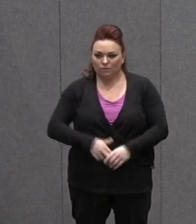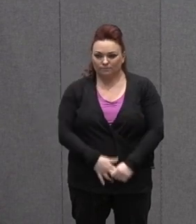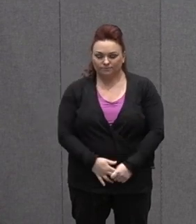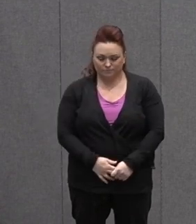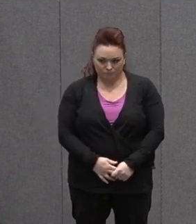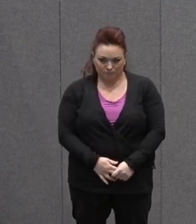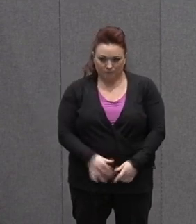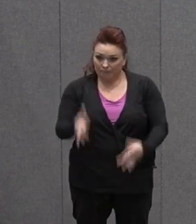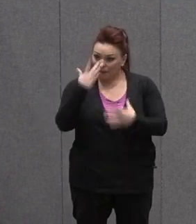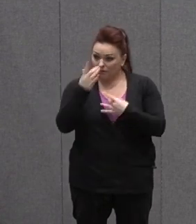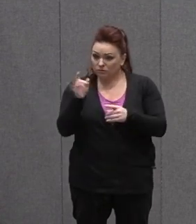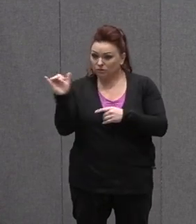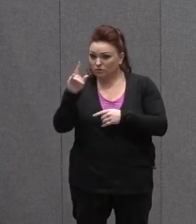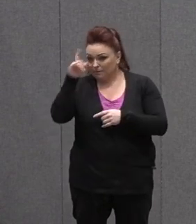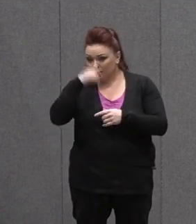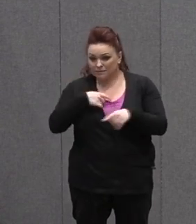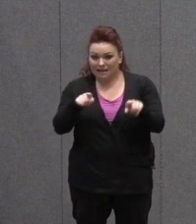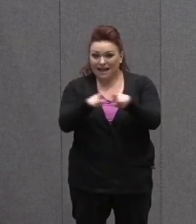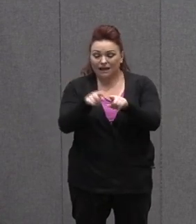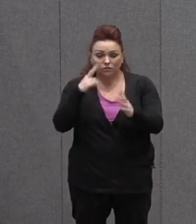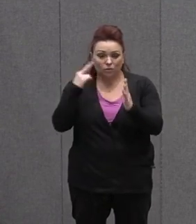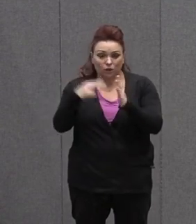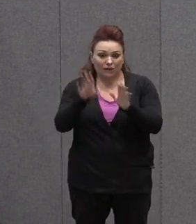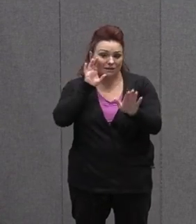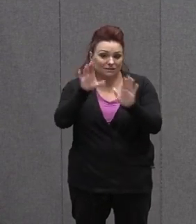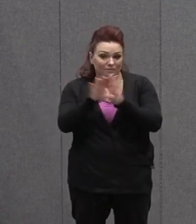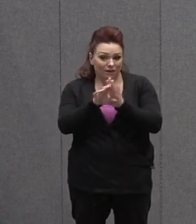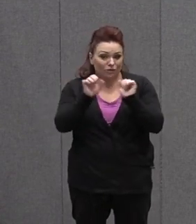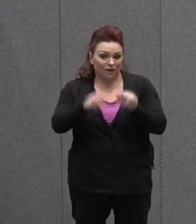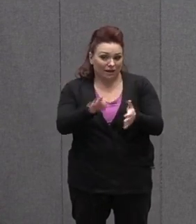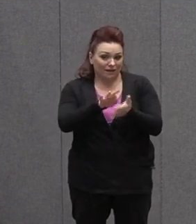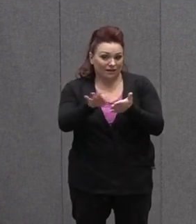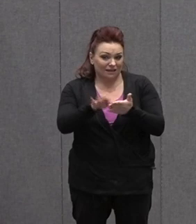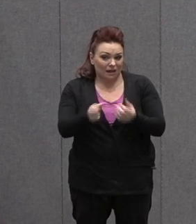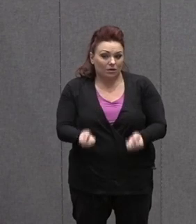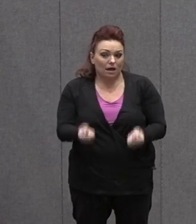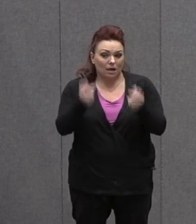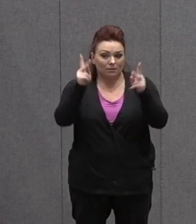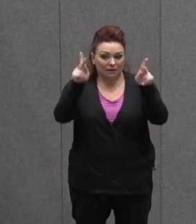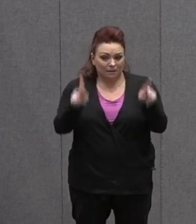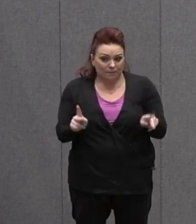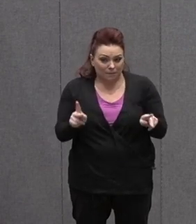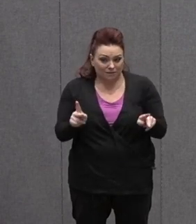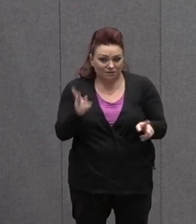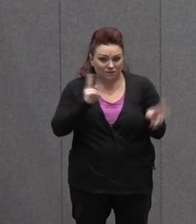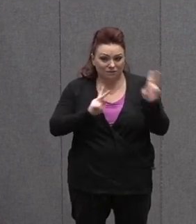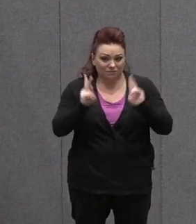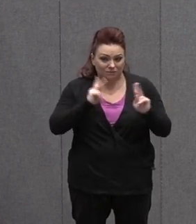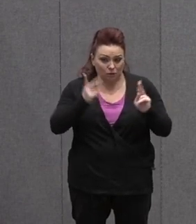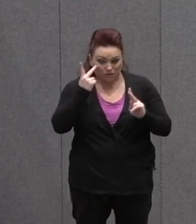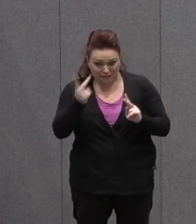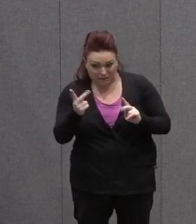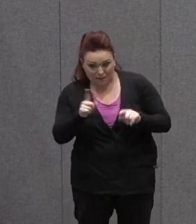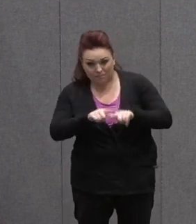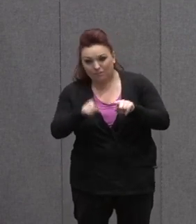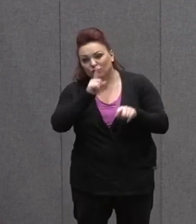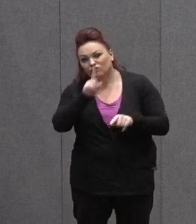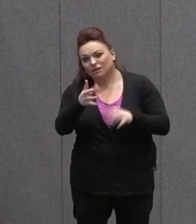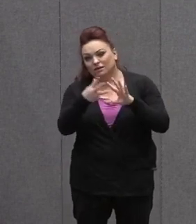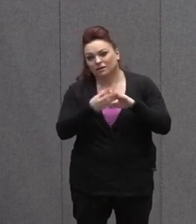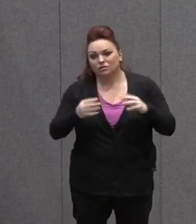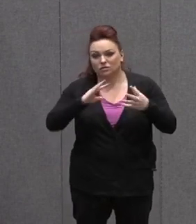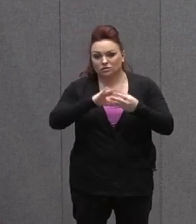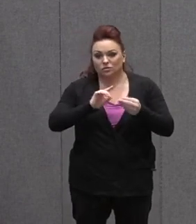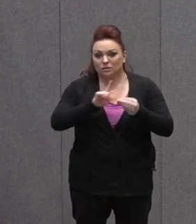It's interesting, too, because as you look at this picture, you could count how many persons you see. But really, the story is